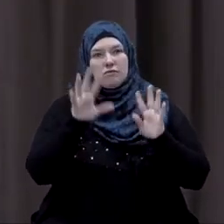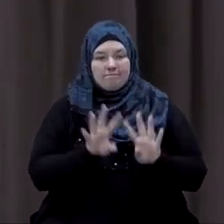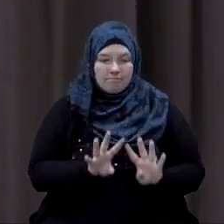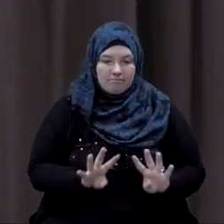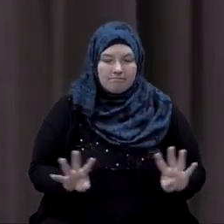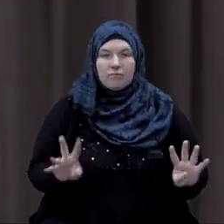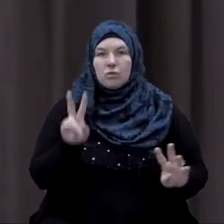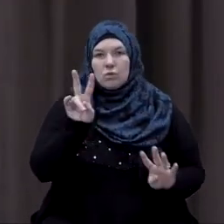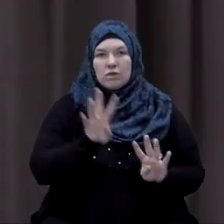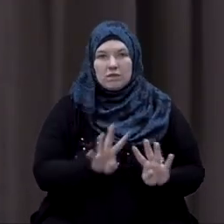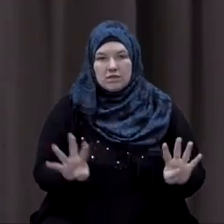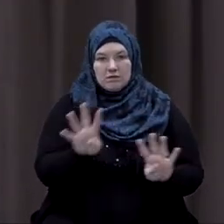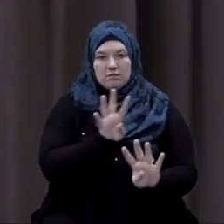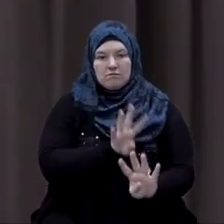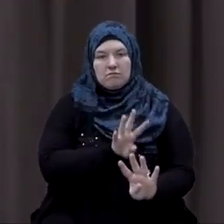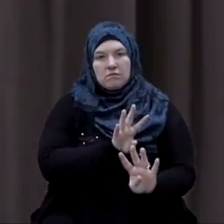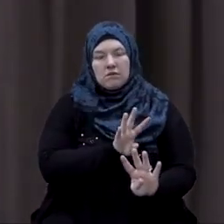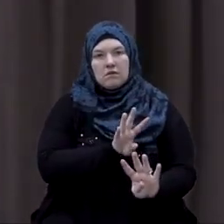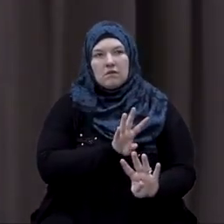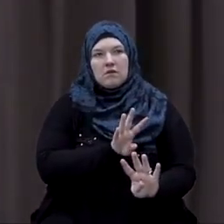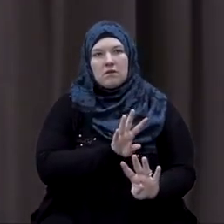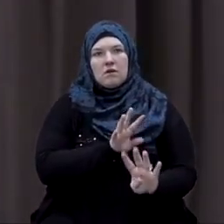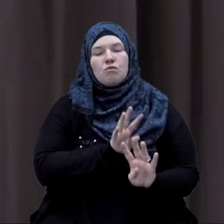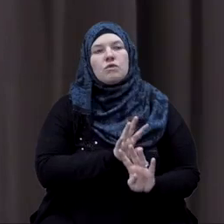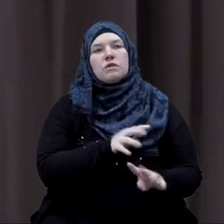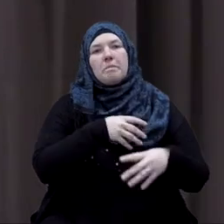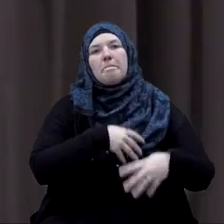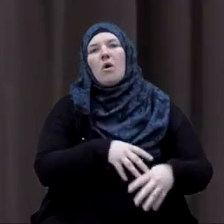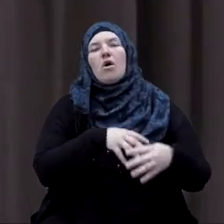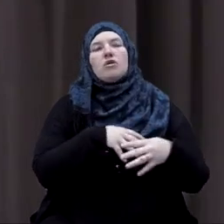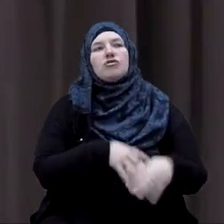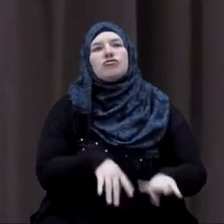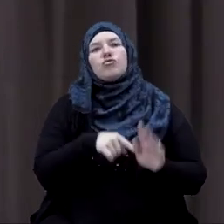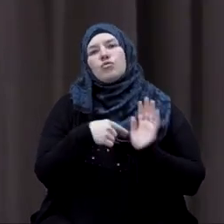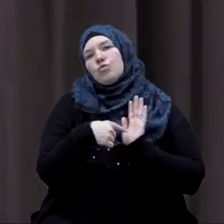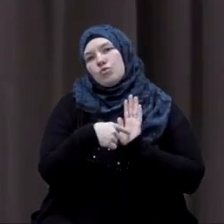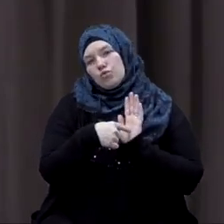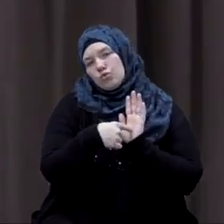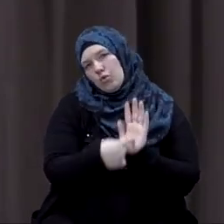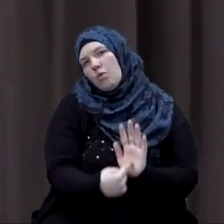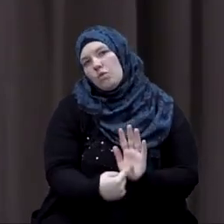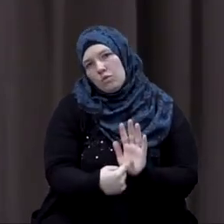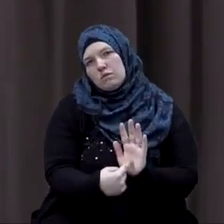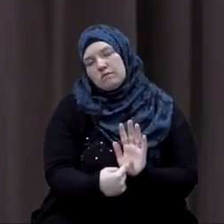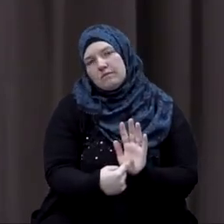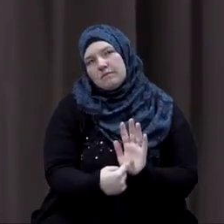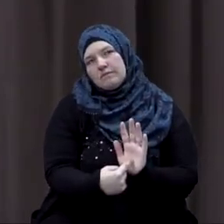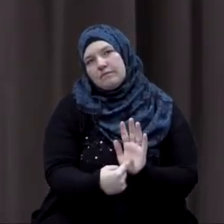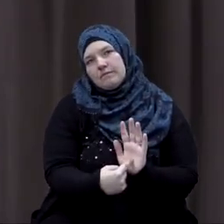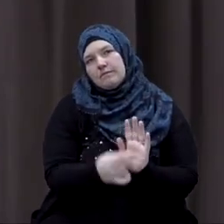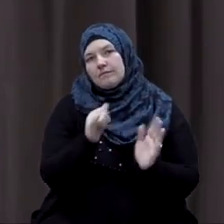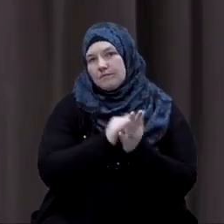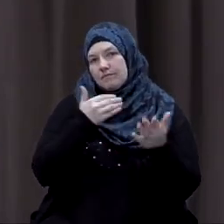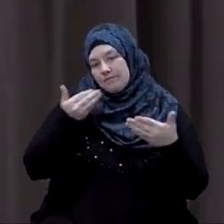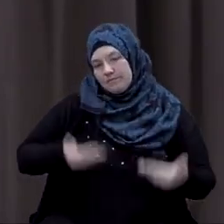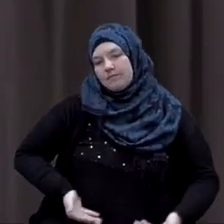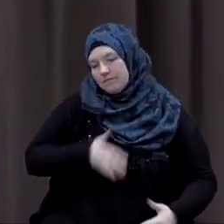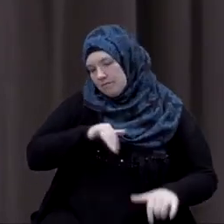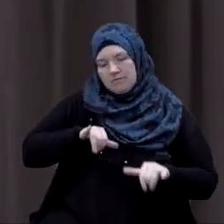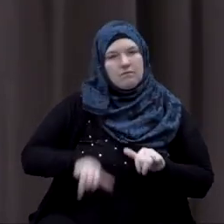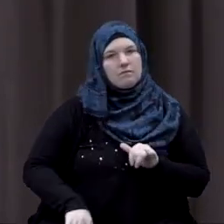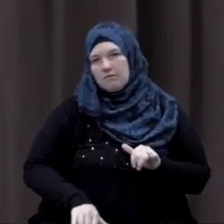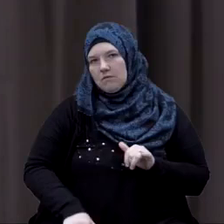up in two lines after them, it was a march to show that we are here to